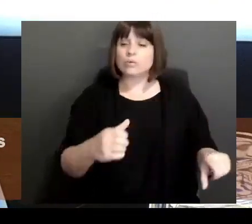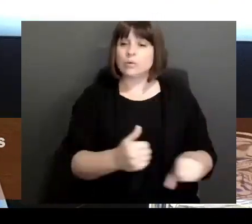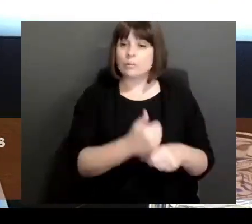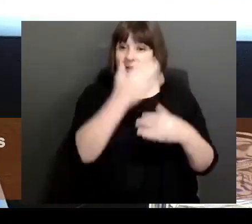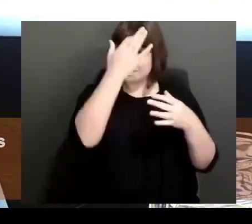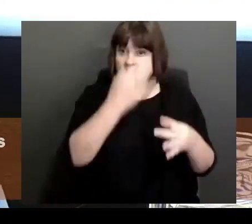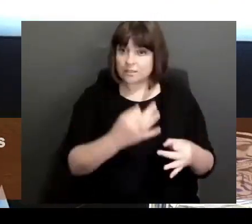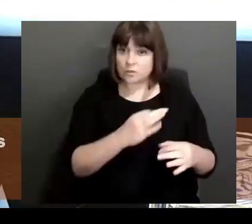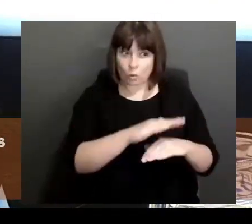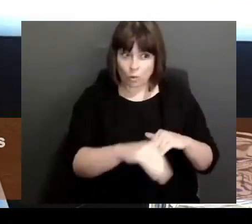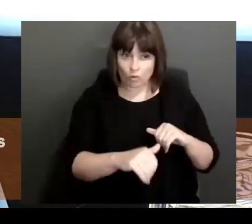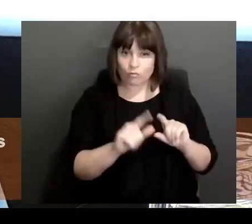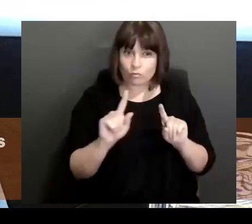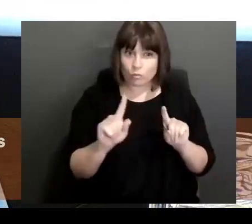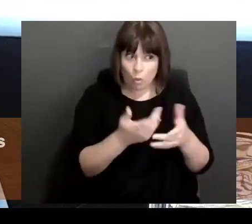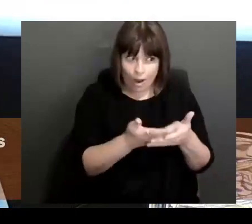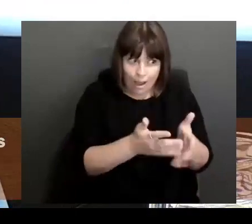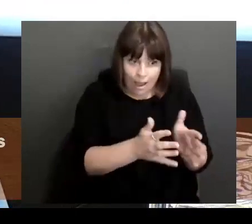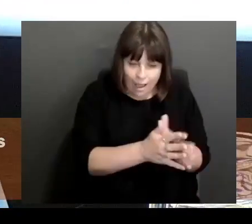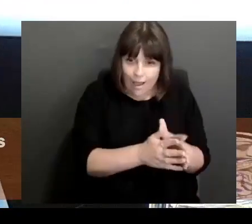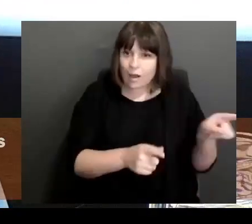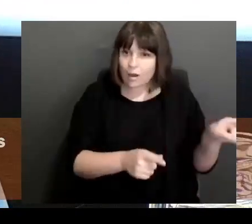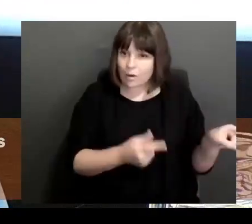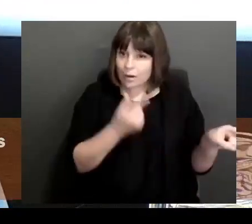and how they will be able to